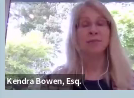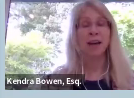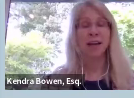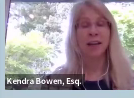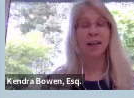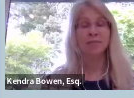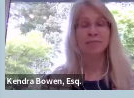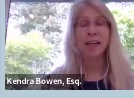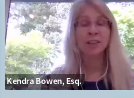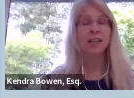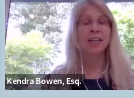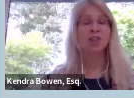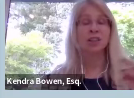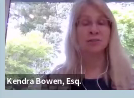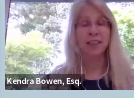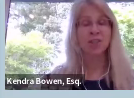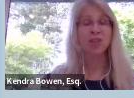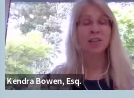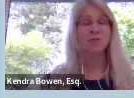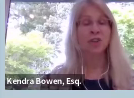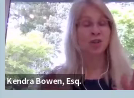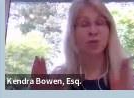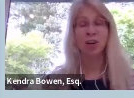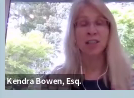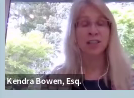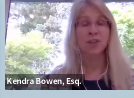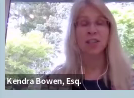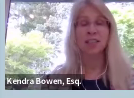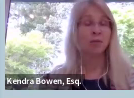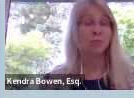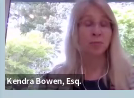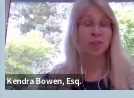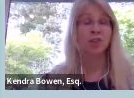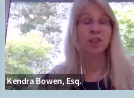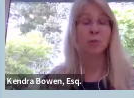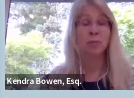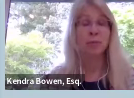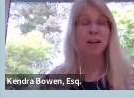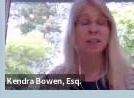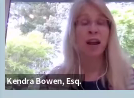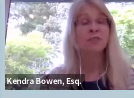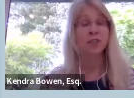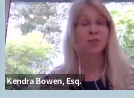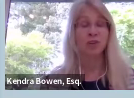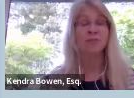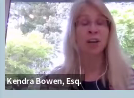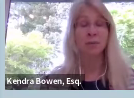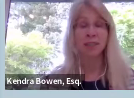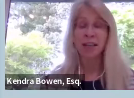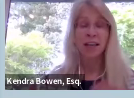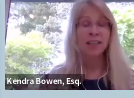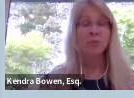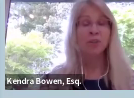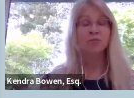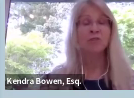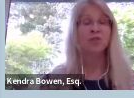be a medical agent and a financial agent for you, guardians of your kids. This attorney will be preparing drafts for you, draft